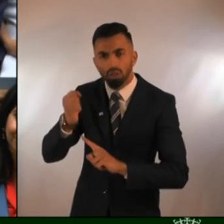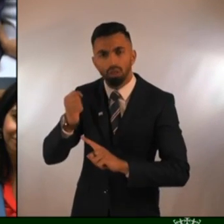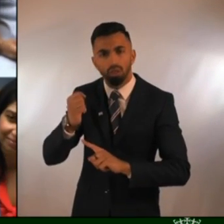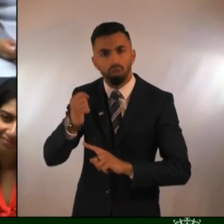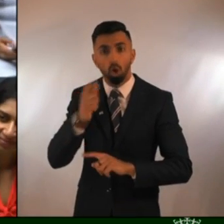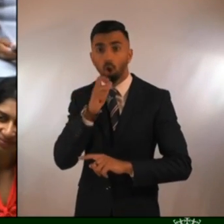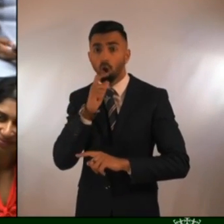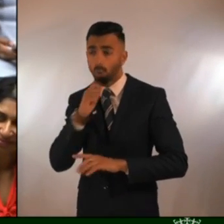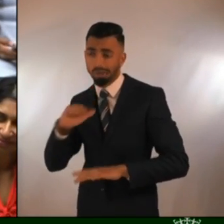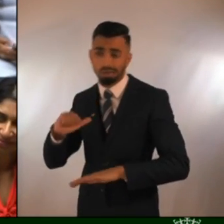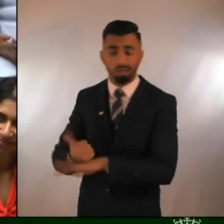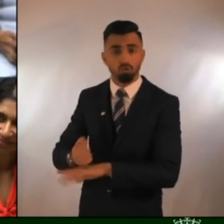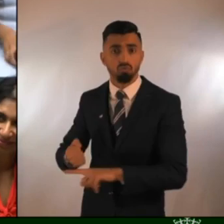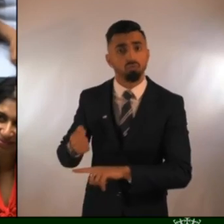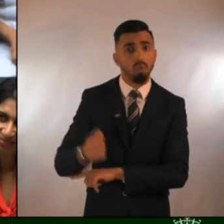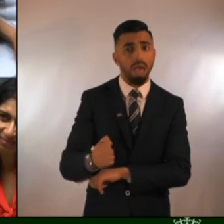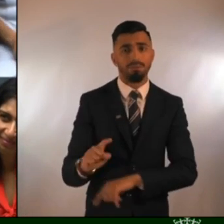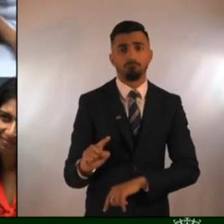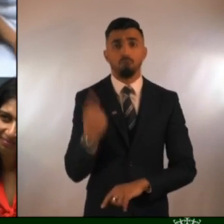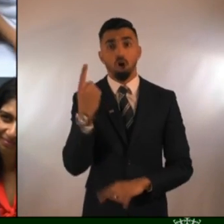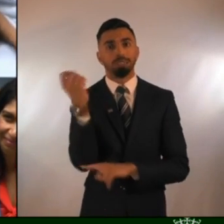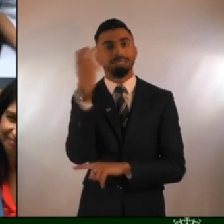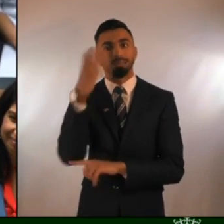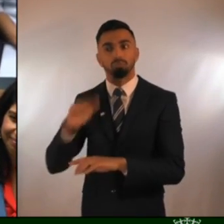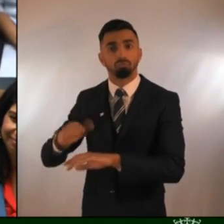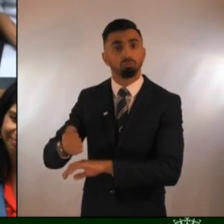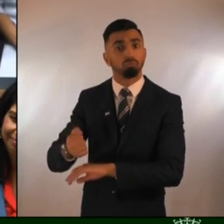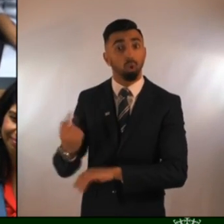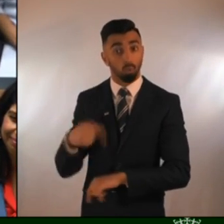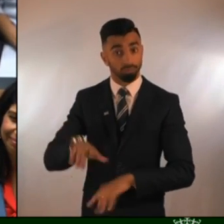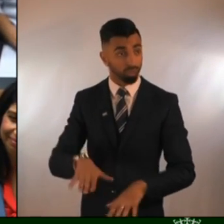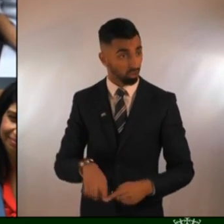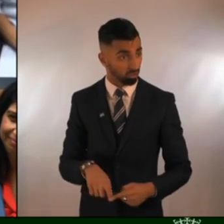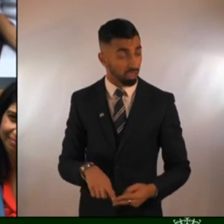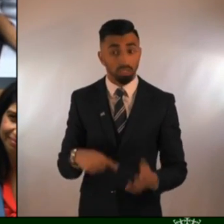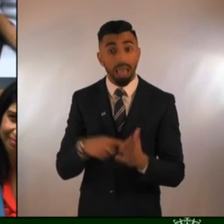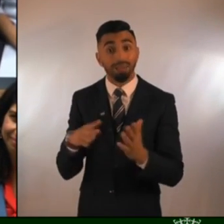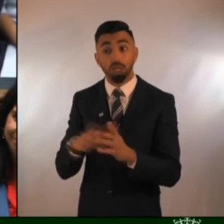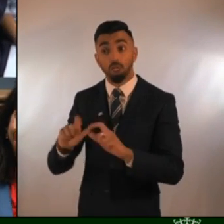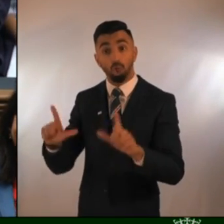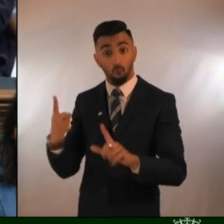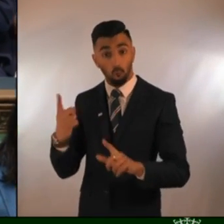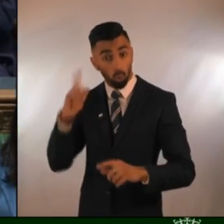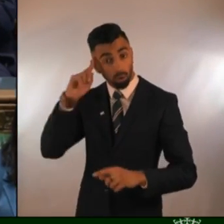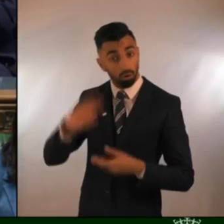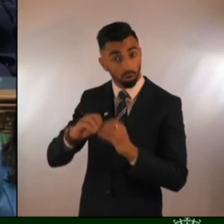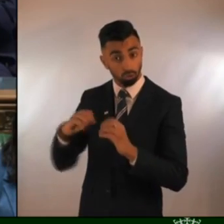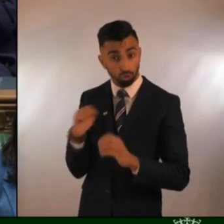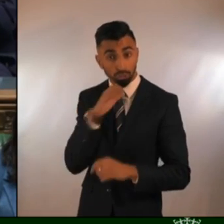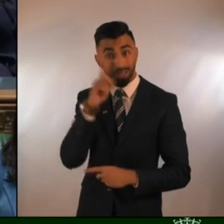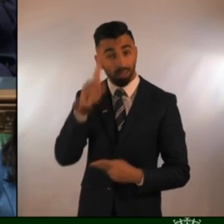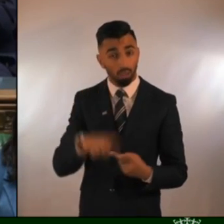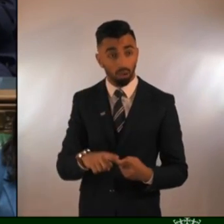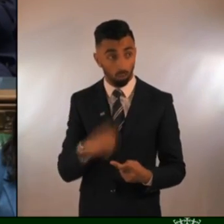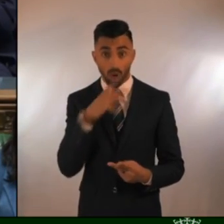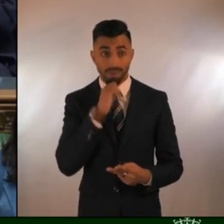ran between Stockton and Darlington. The first television was invented by a Scot. A Welshman invented the first hydrogen